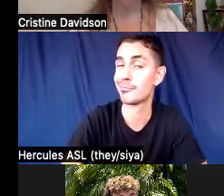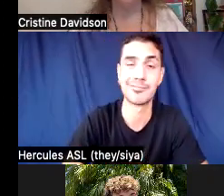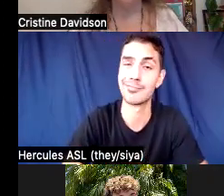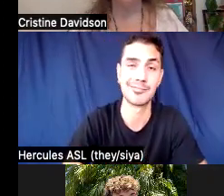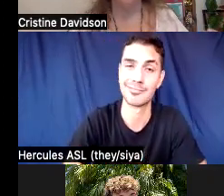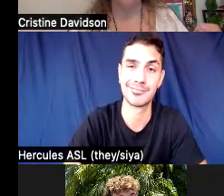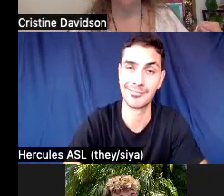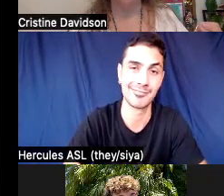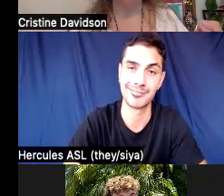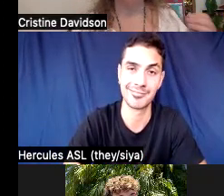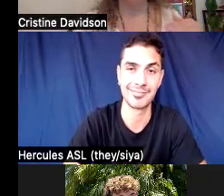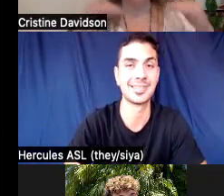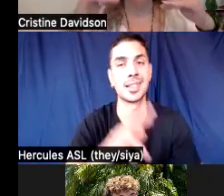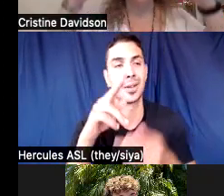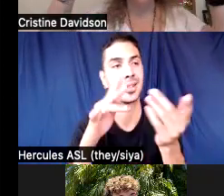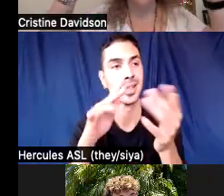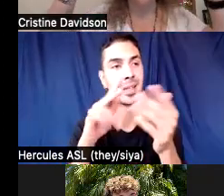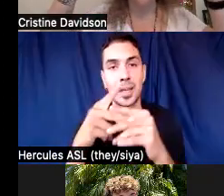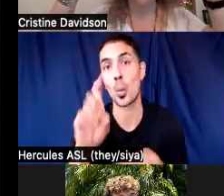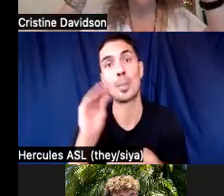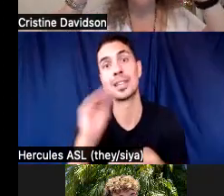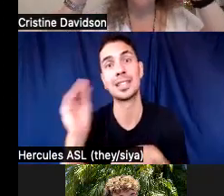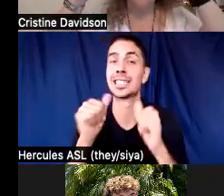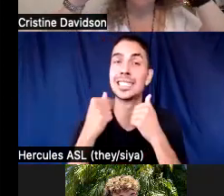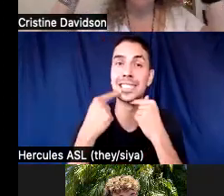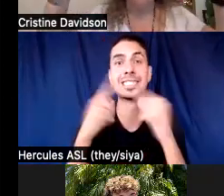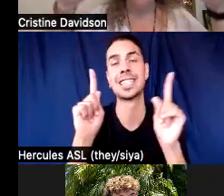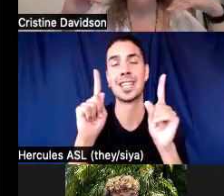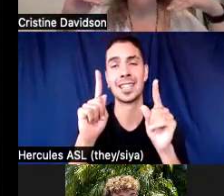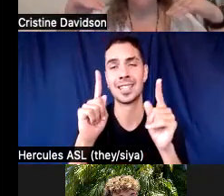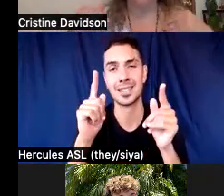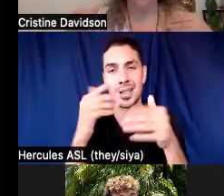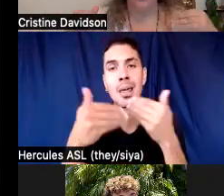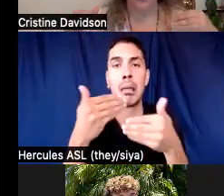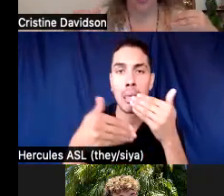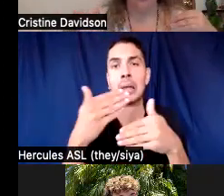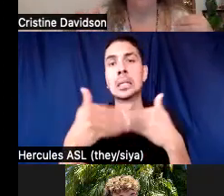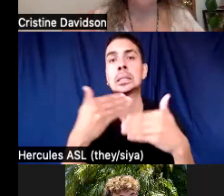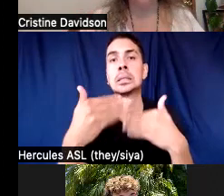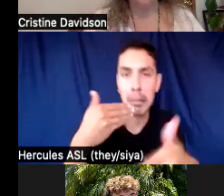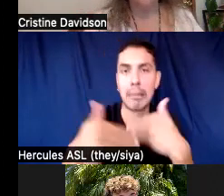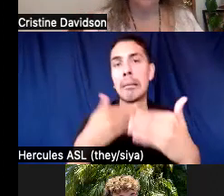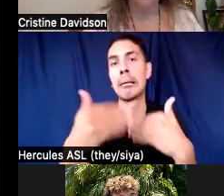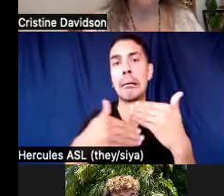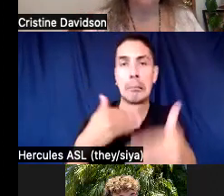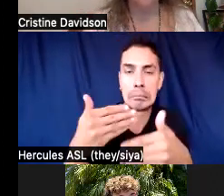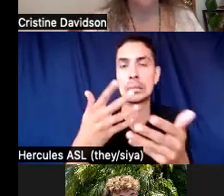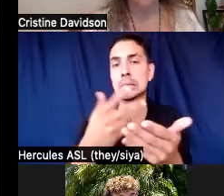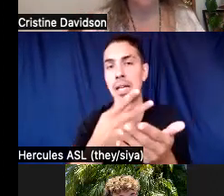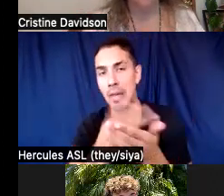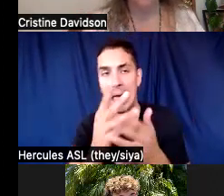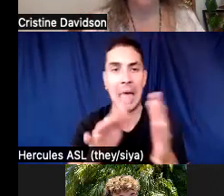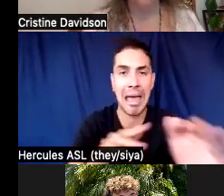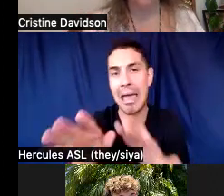it's also, moving towards a standard that is better than not knowing at all.